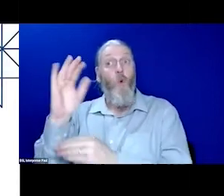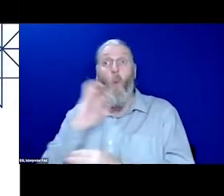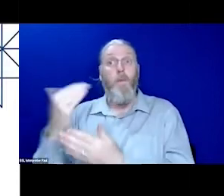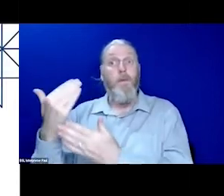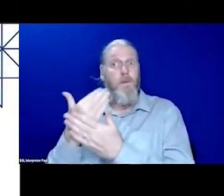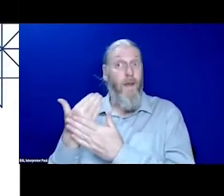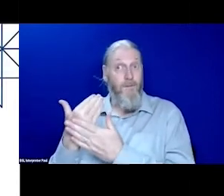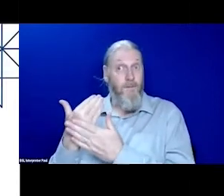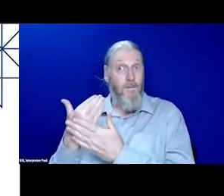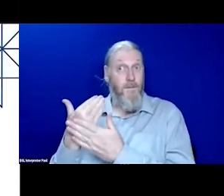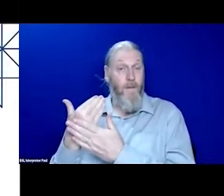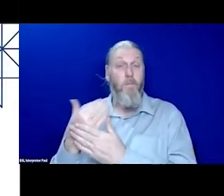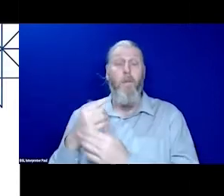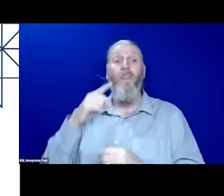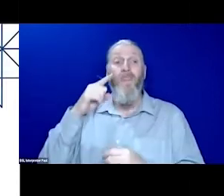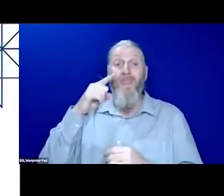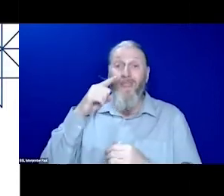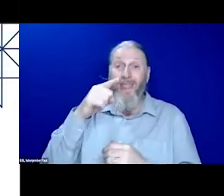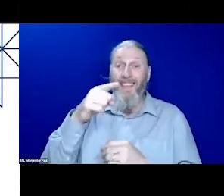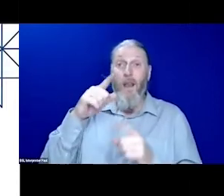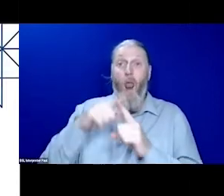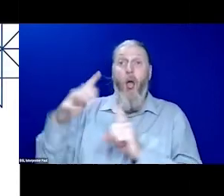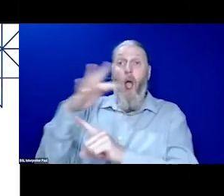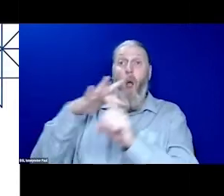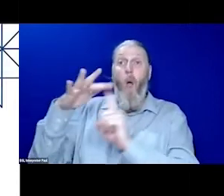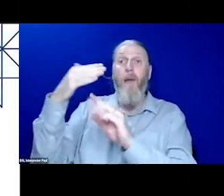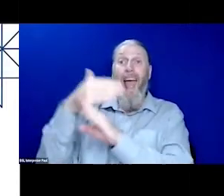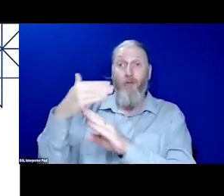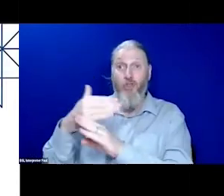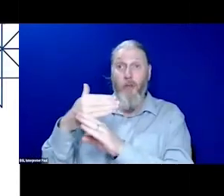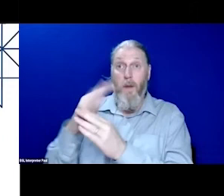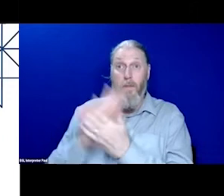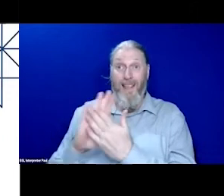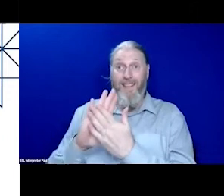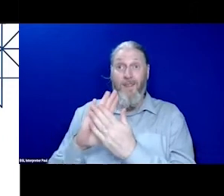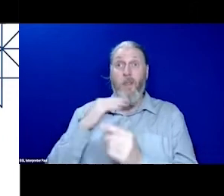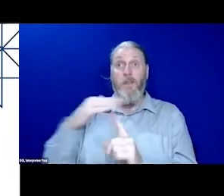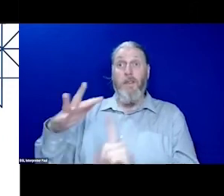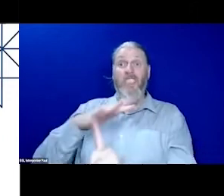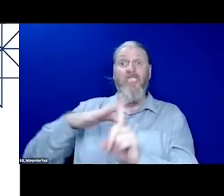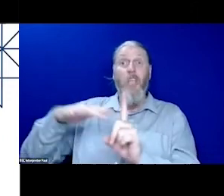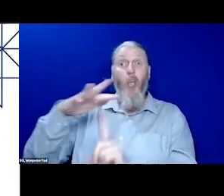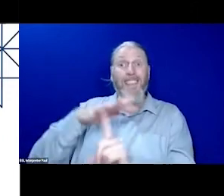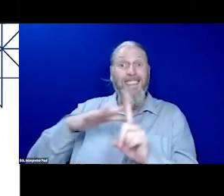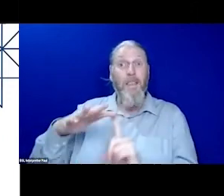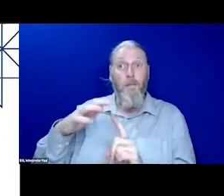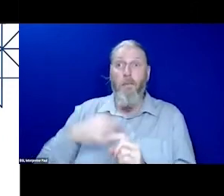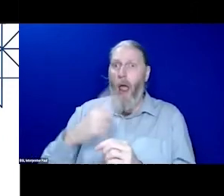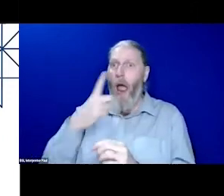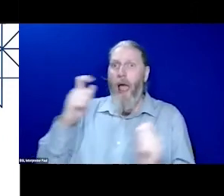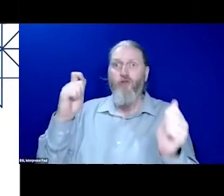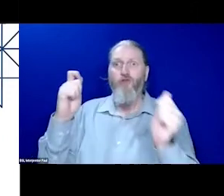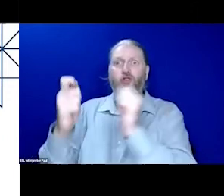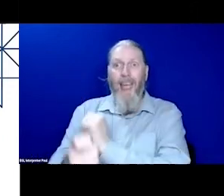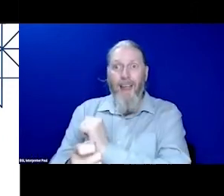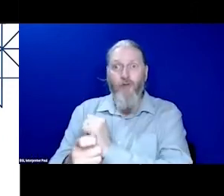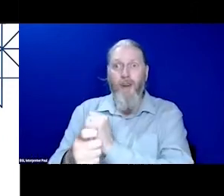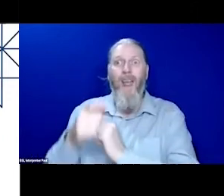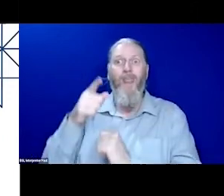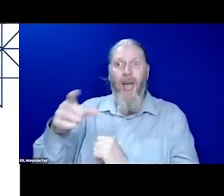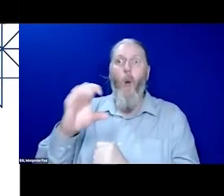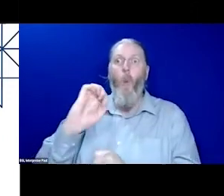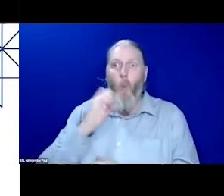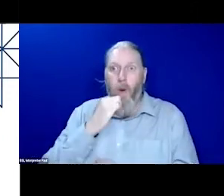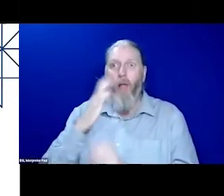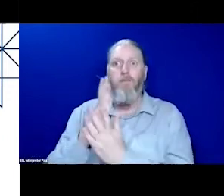action itself can transform society in ways that will vastly benefit the mental health and well-being of these